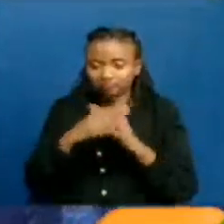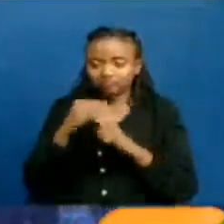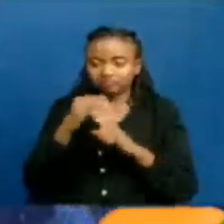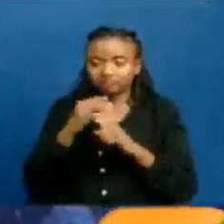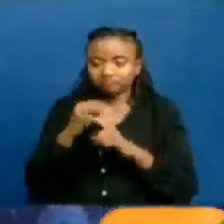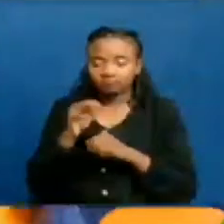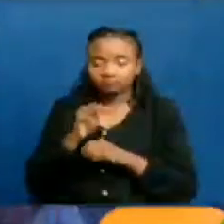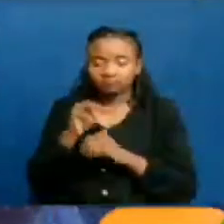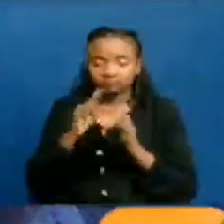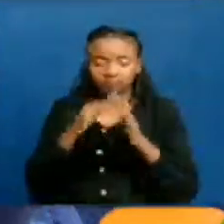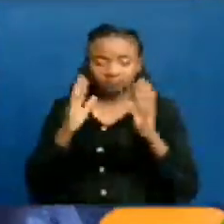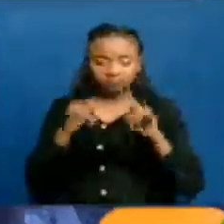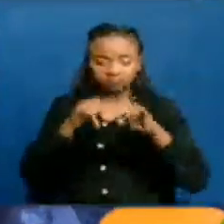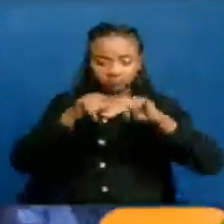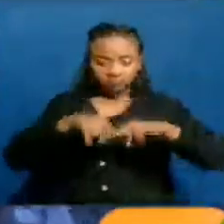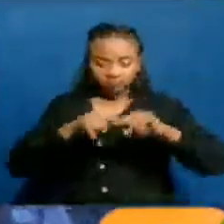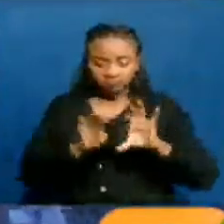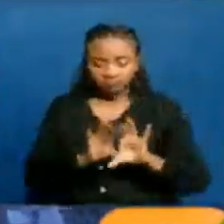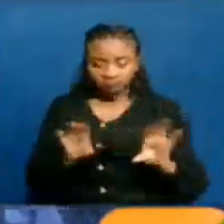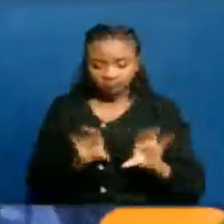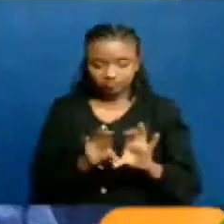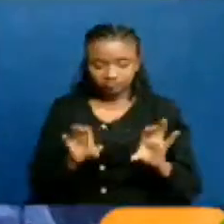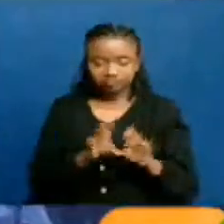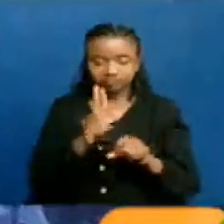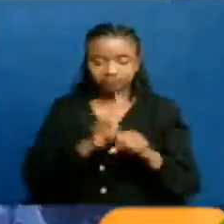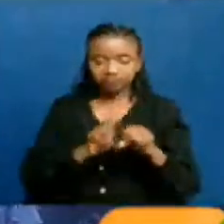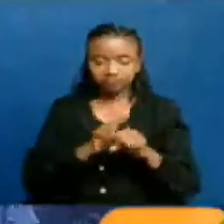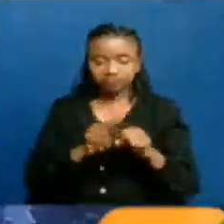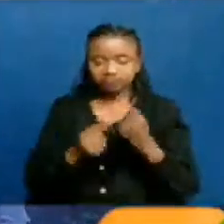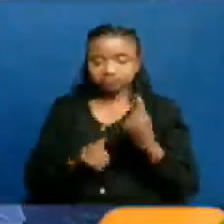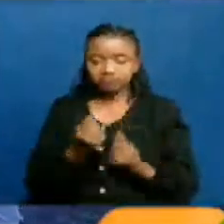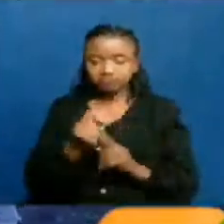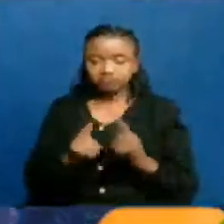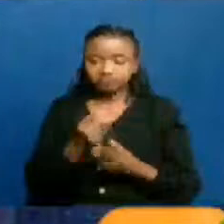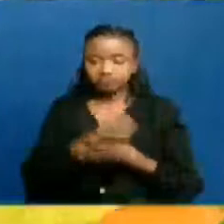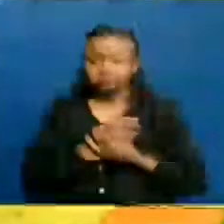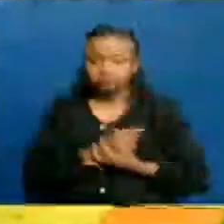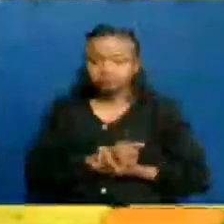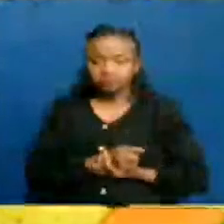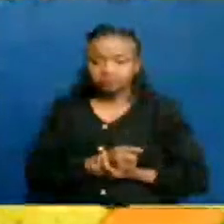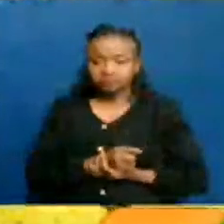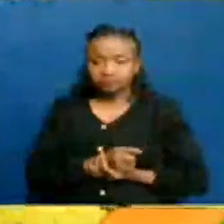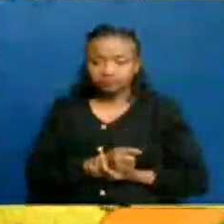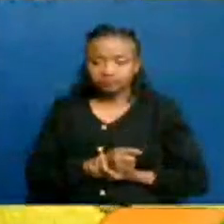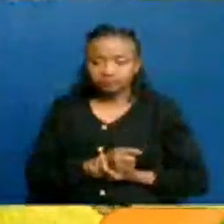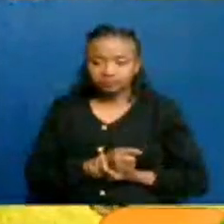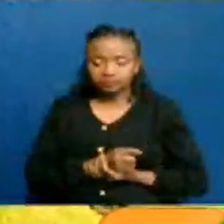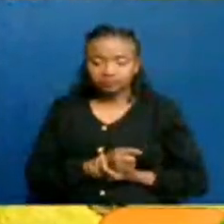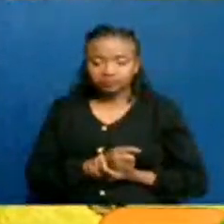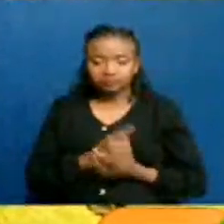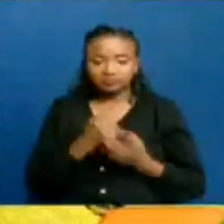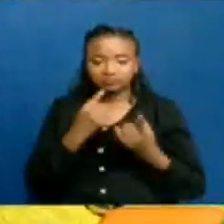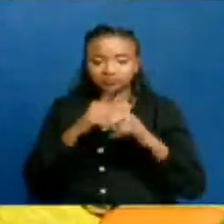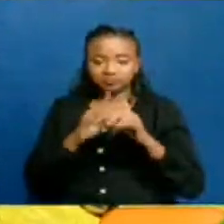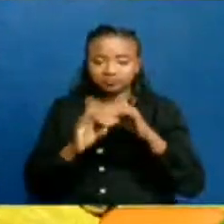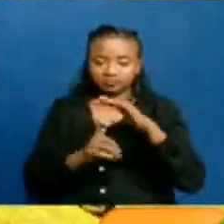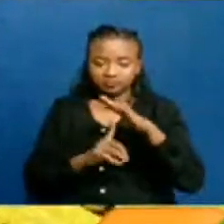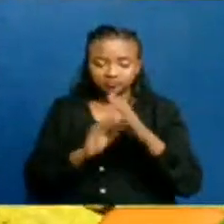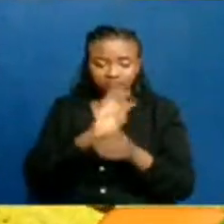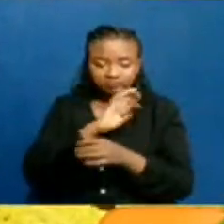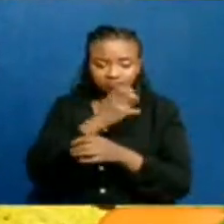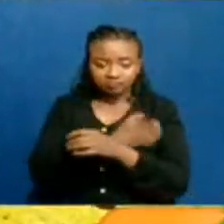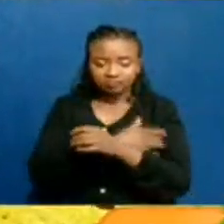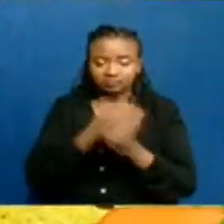Kenya still rely on firewood as their primary cooking fuel. In response, the Ministry of Energy